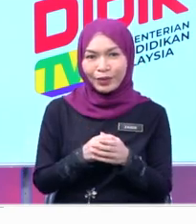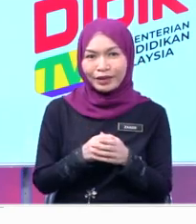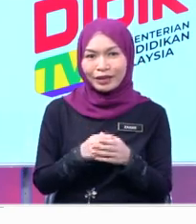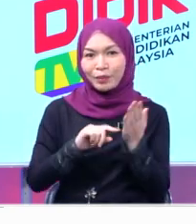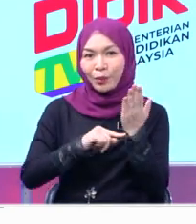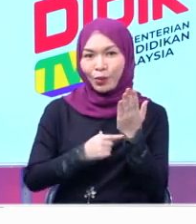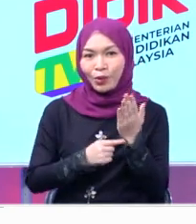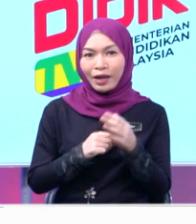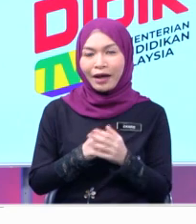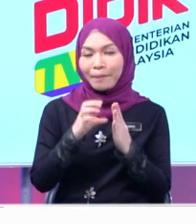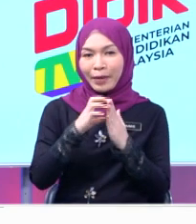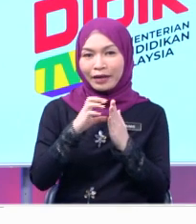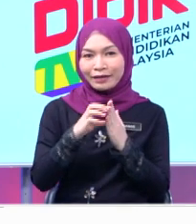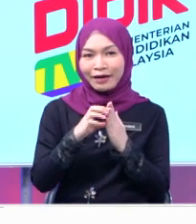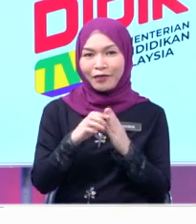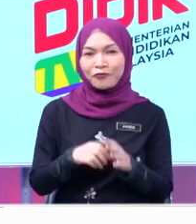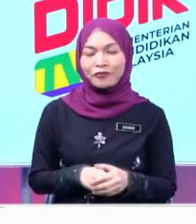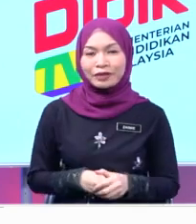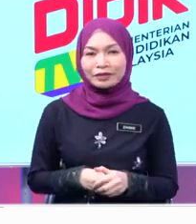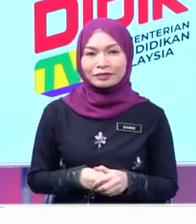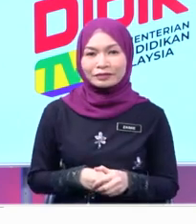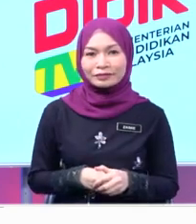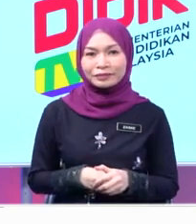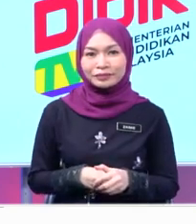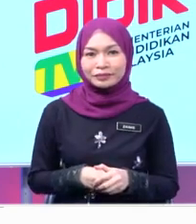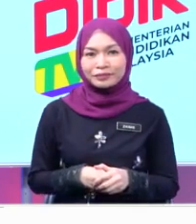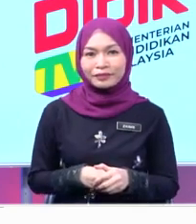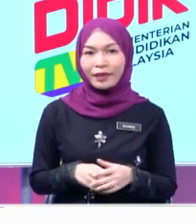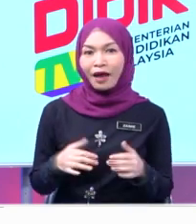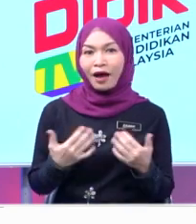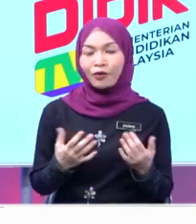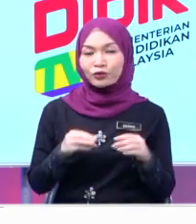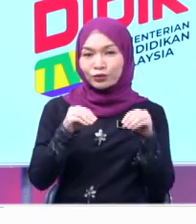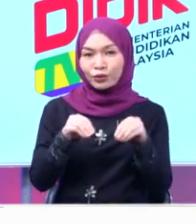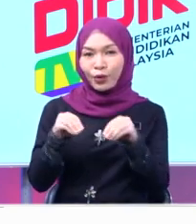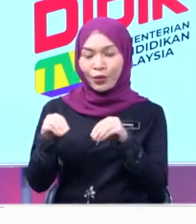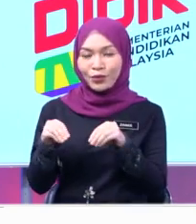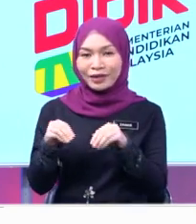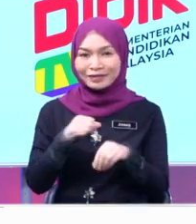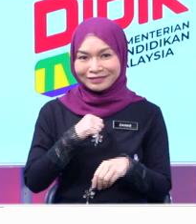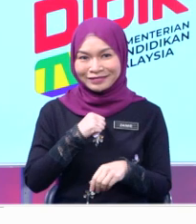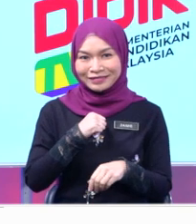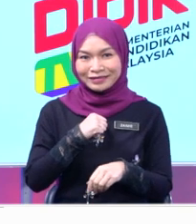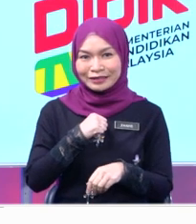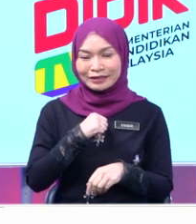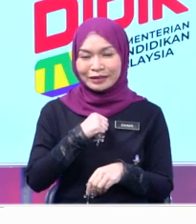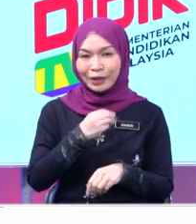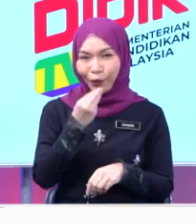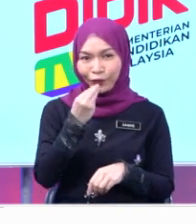own food. Okay? So now the plan is there. This is in their textbook, right? Page 67.